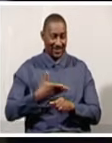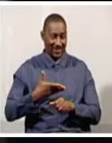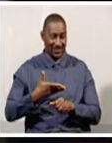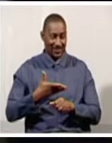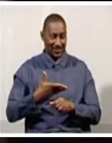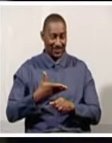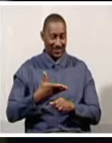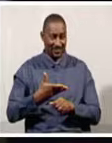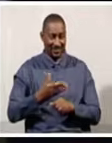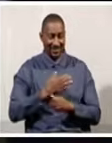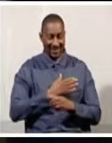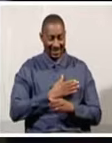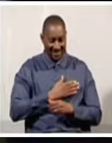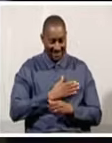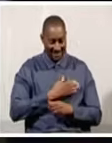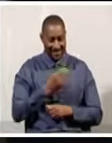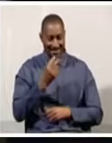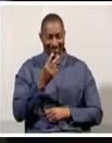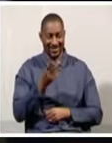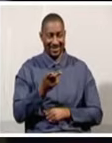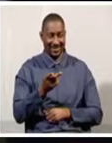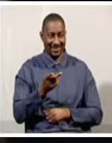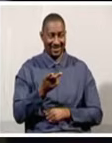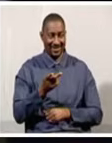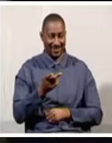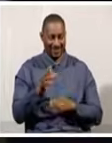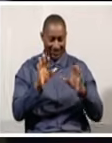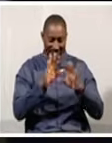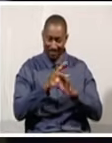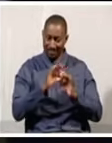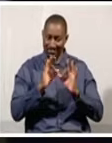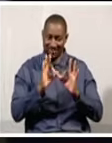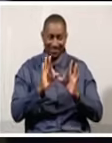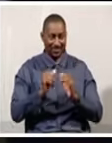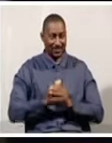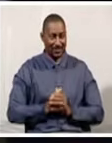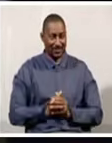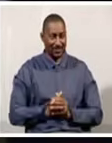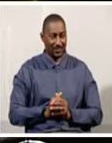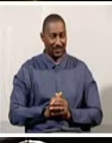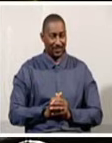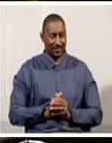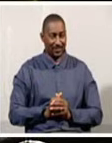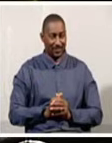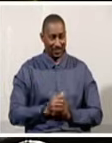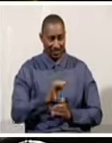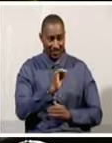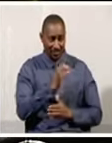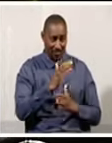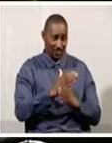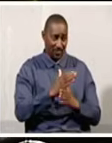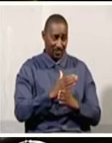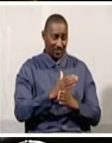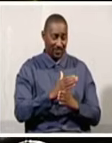love that they shared and the love that I saw that night was beautiful. Outside of what we know professionally, of course, like you said, with